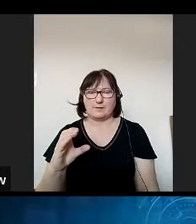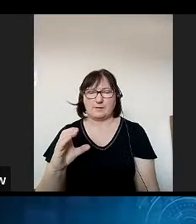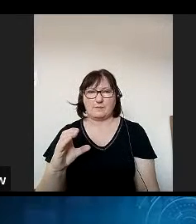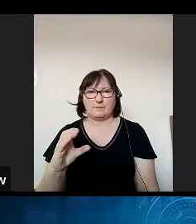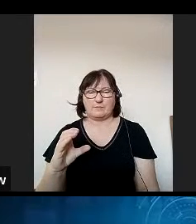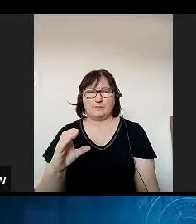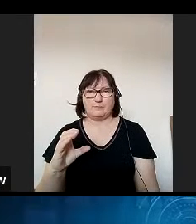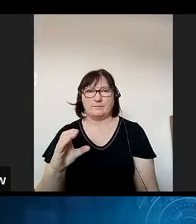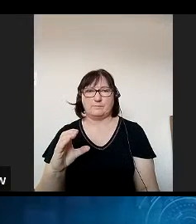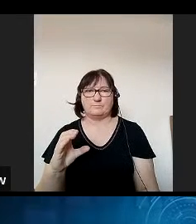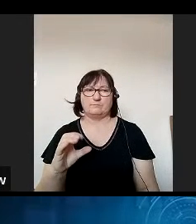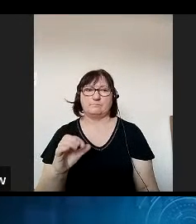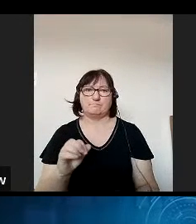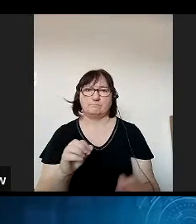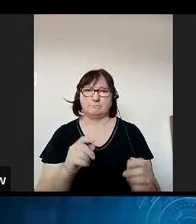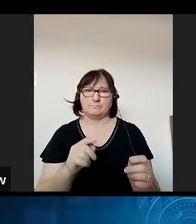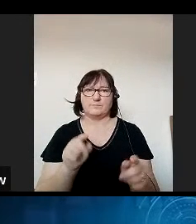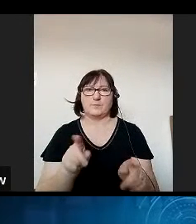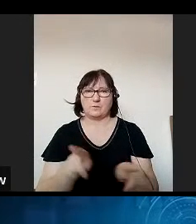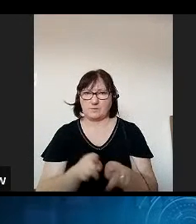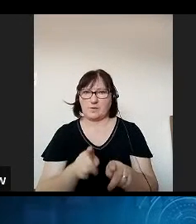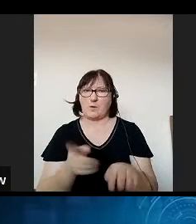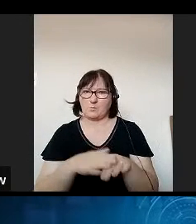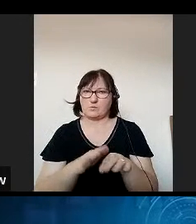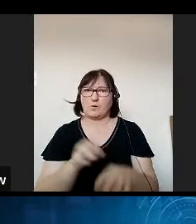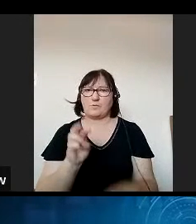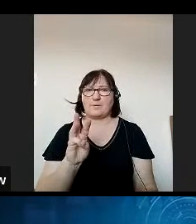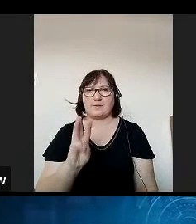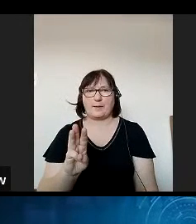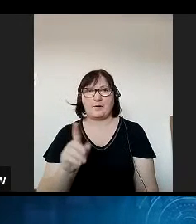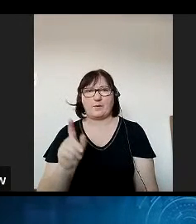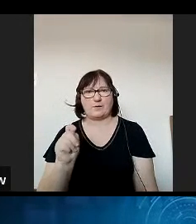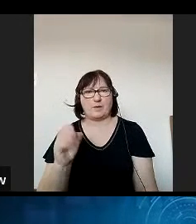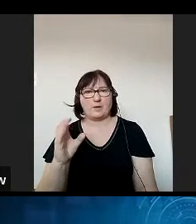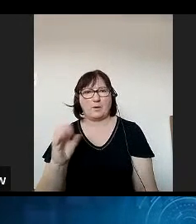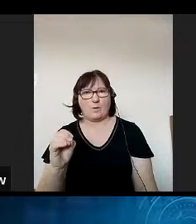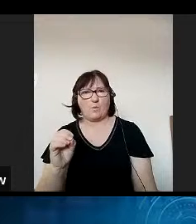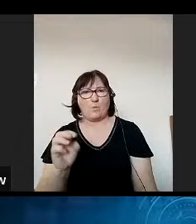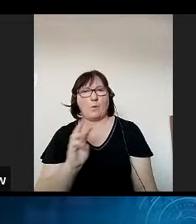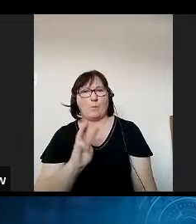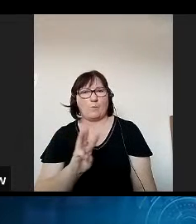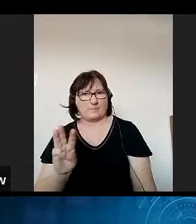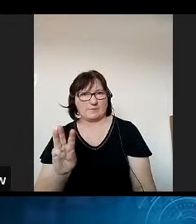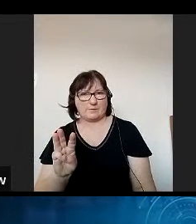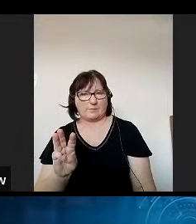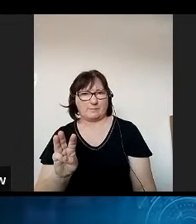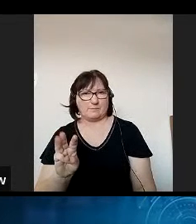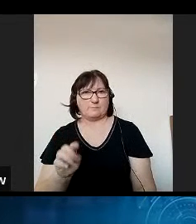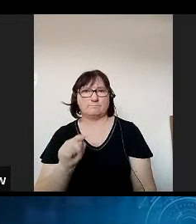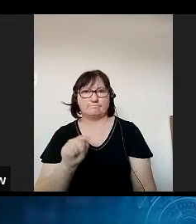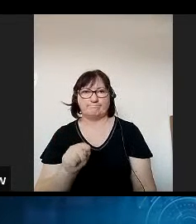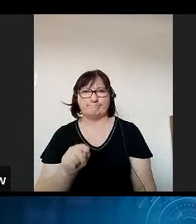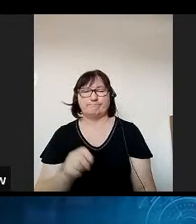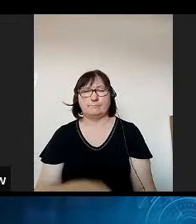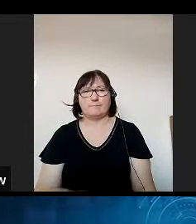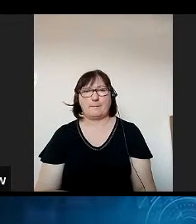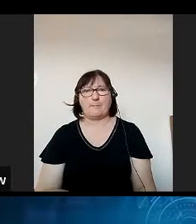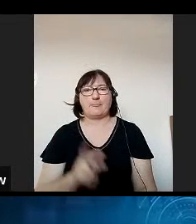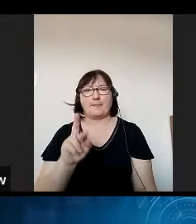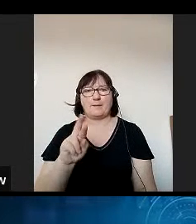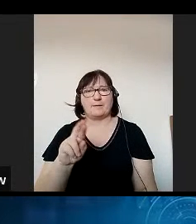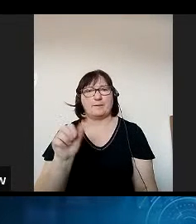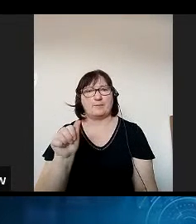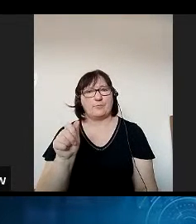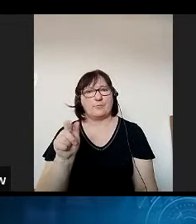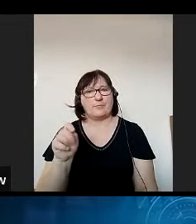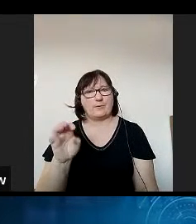WTO website. So the general rate of duty, that is the first column in